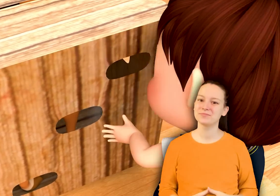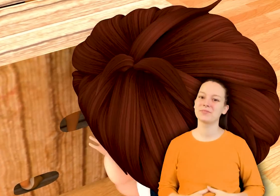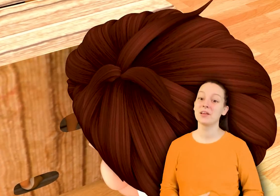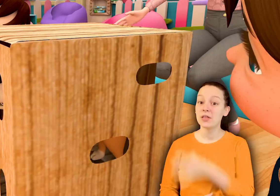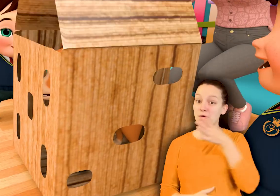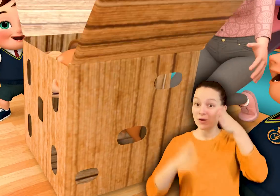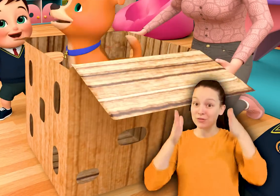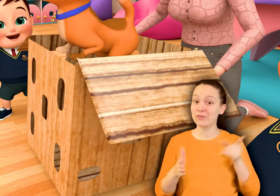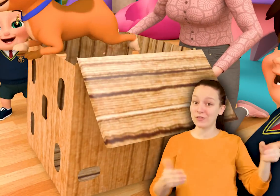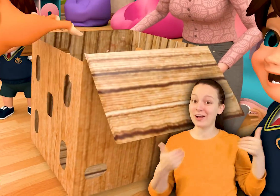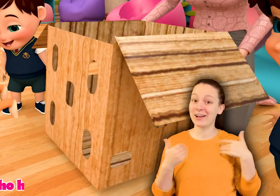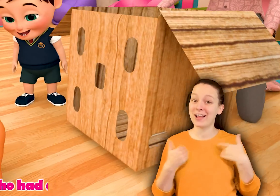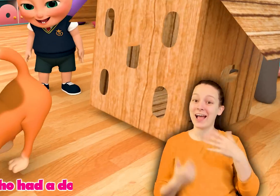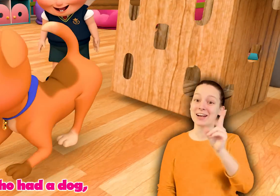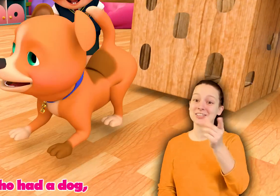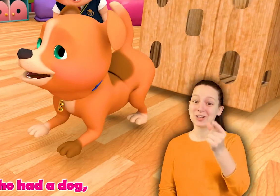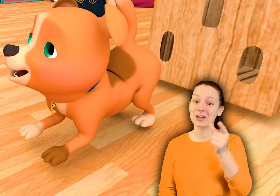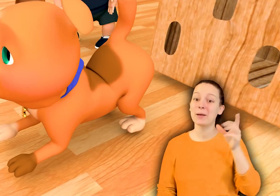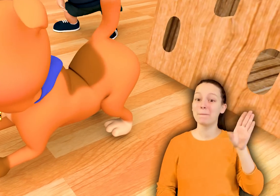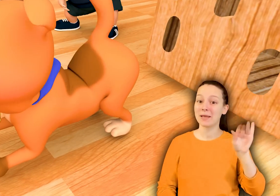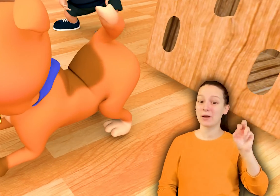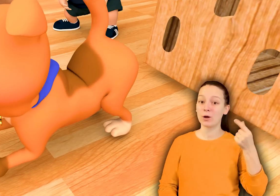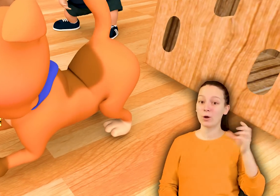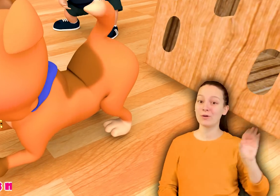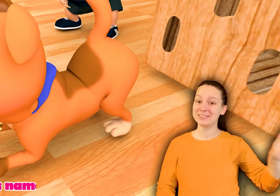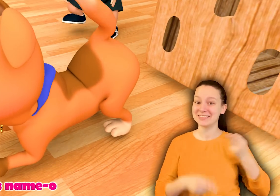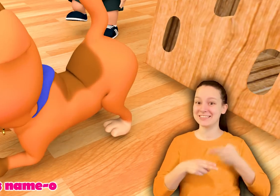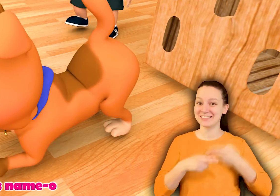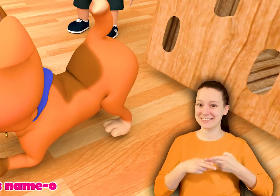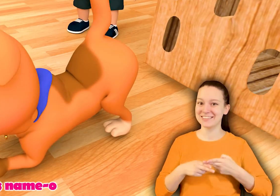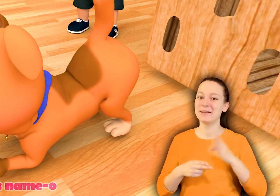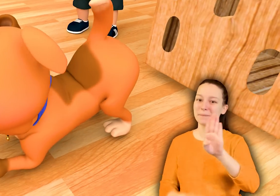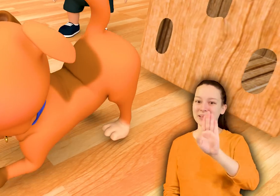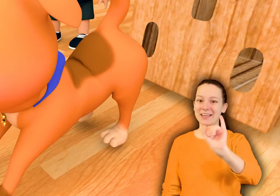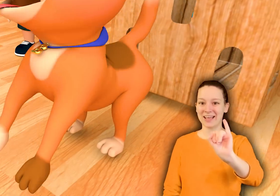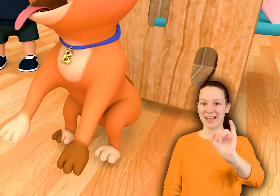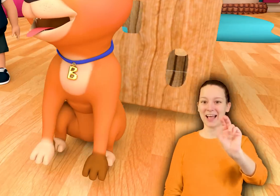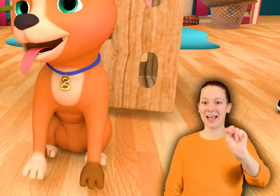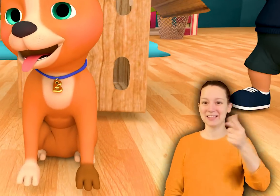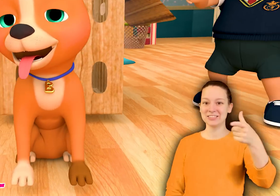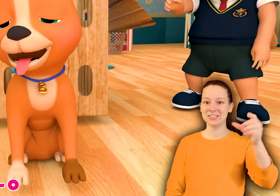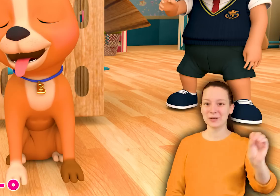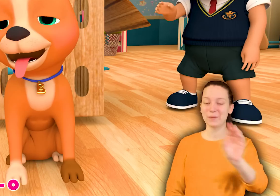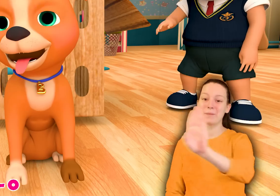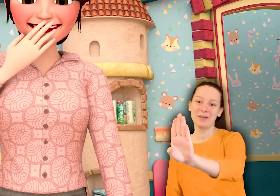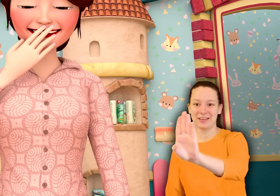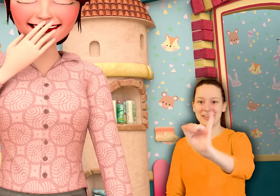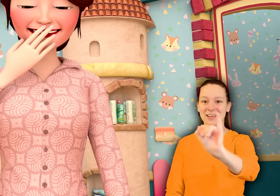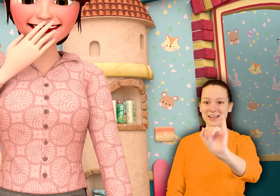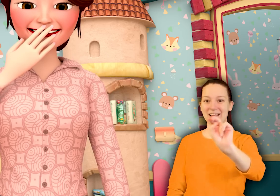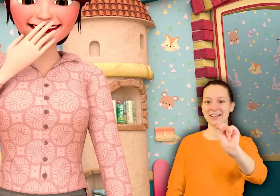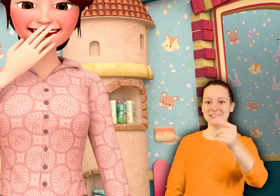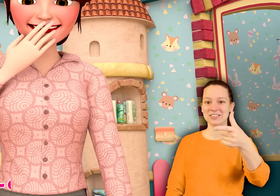name there was a farmer had a dog and Bingo was his name o b i n g o